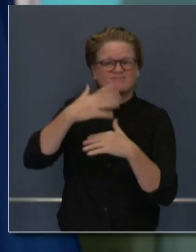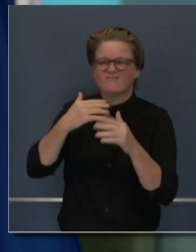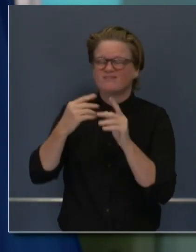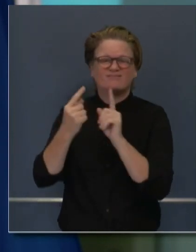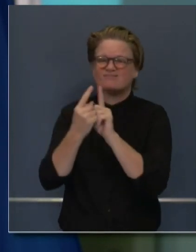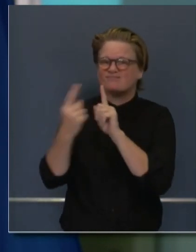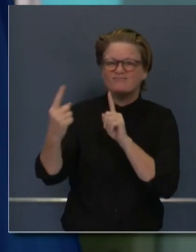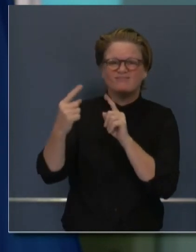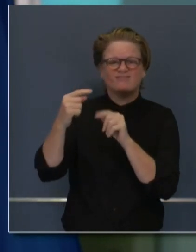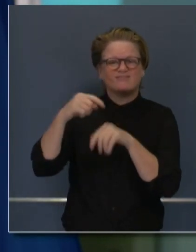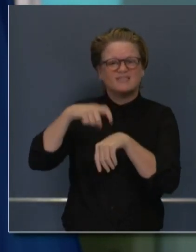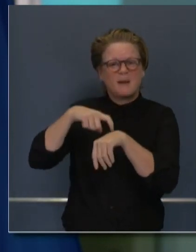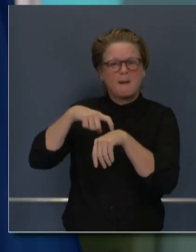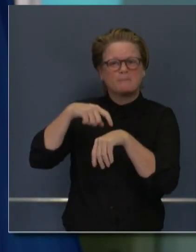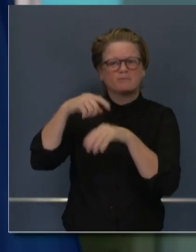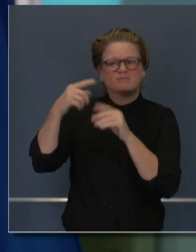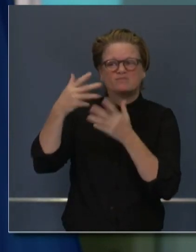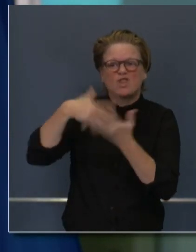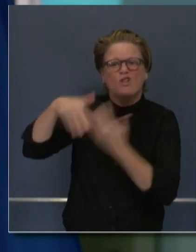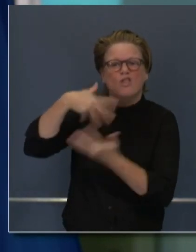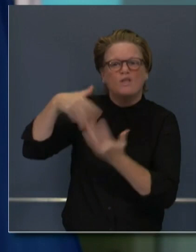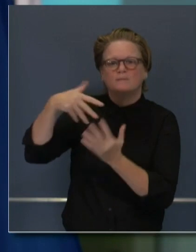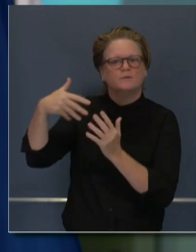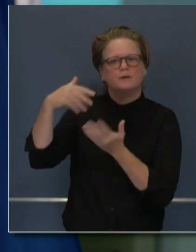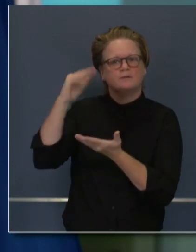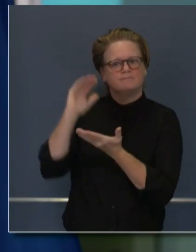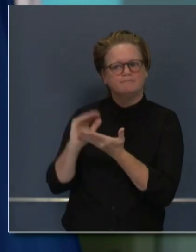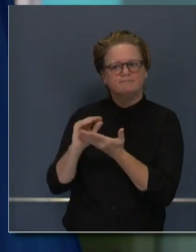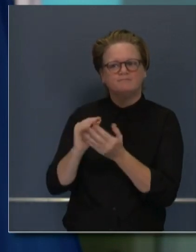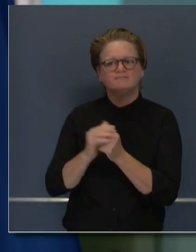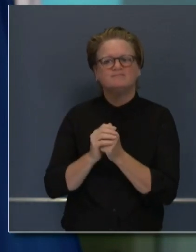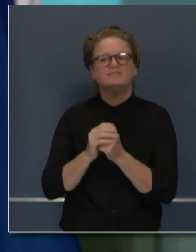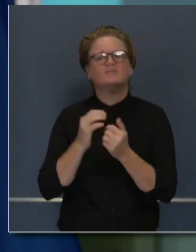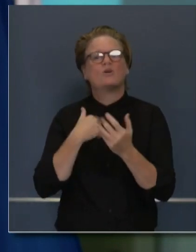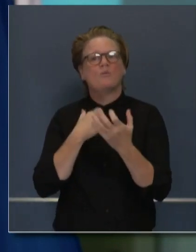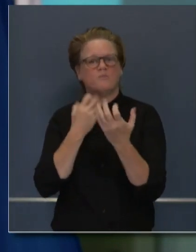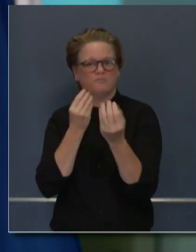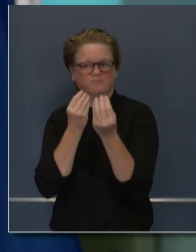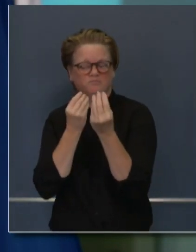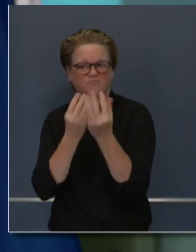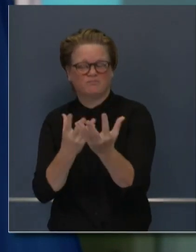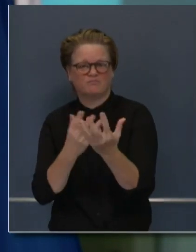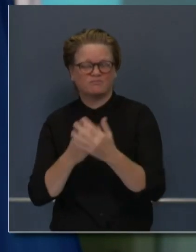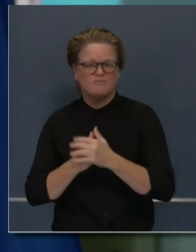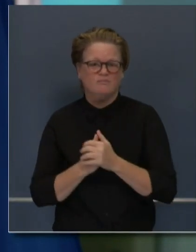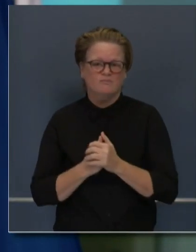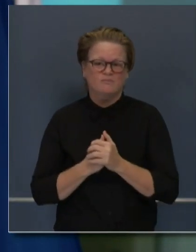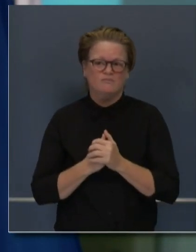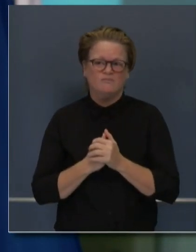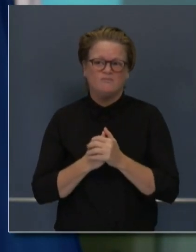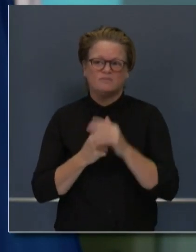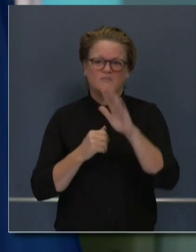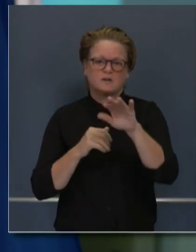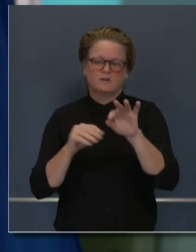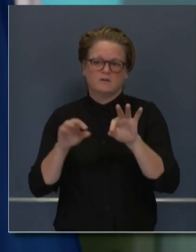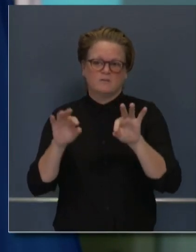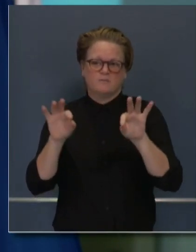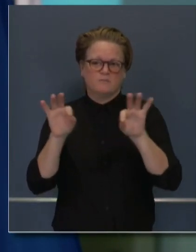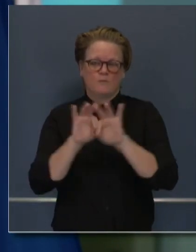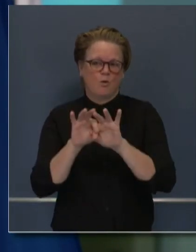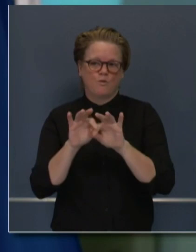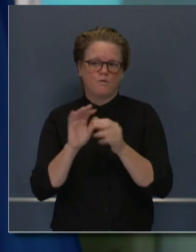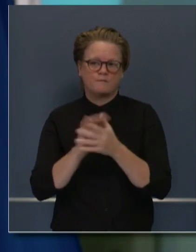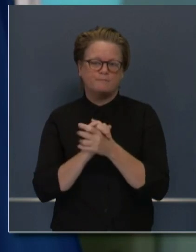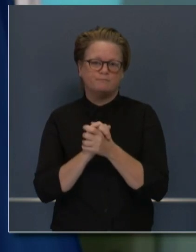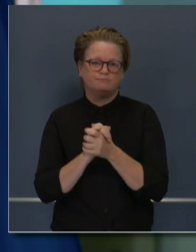be remiss if I did not acknowledge something just before we go into the Q&A. And that is very soberly acknowledge that a